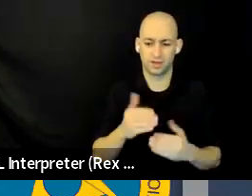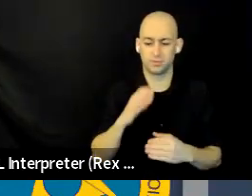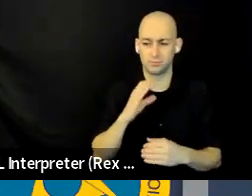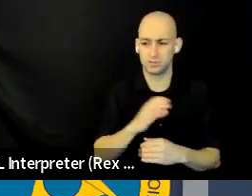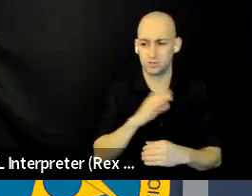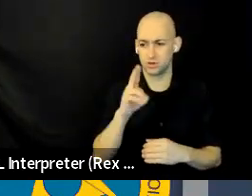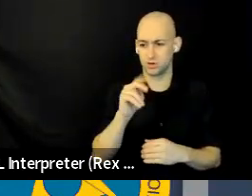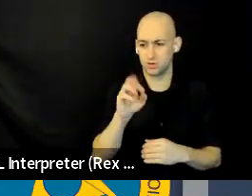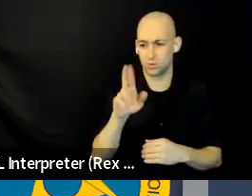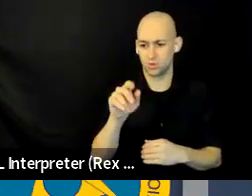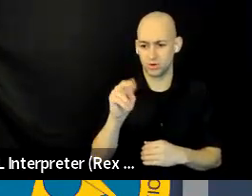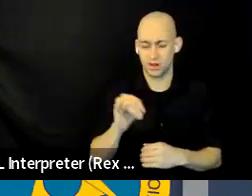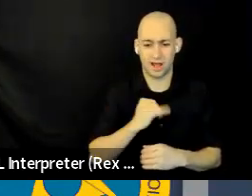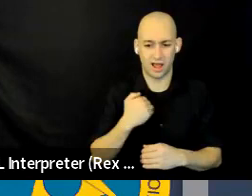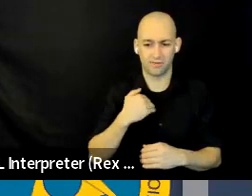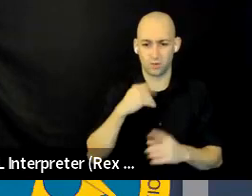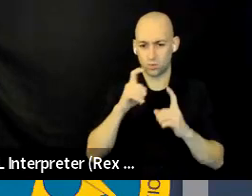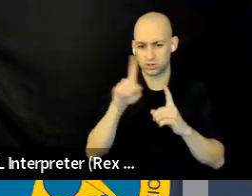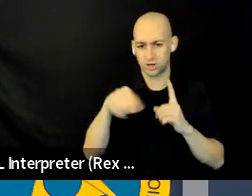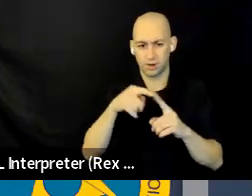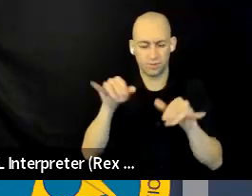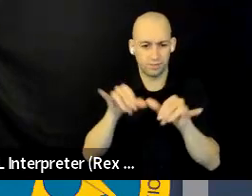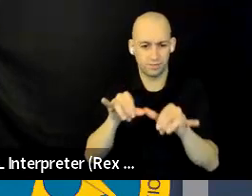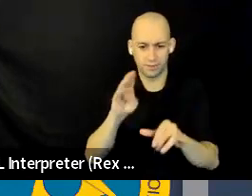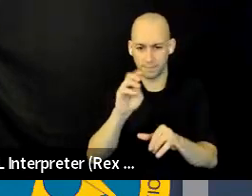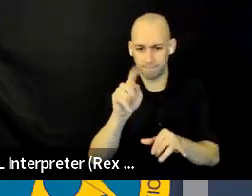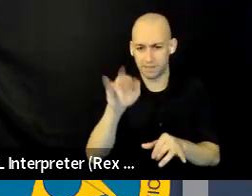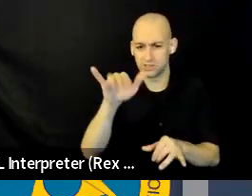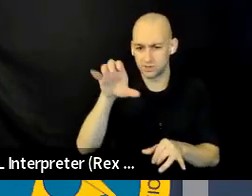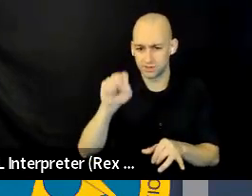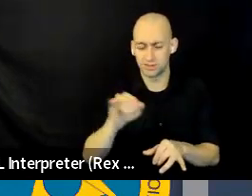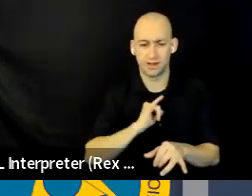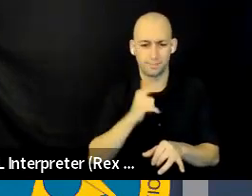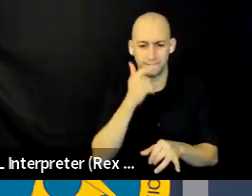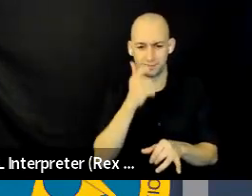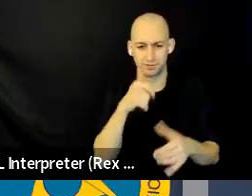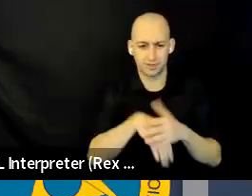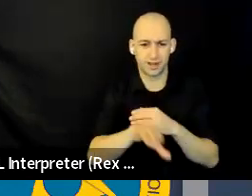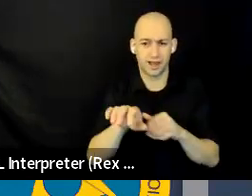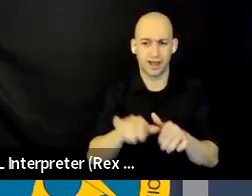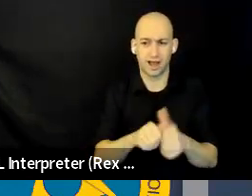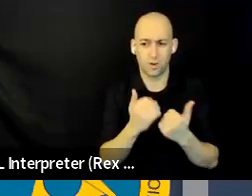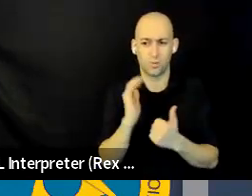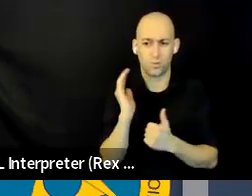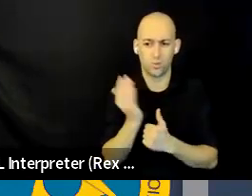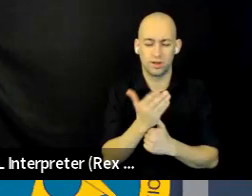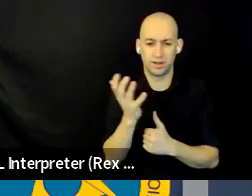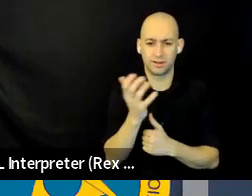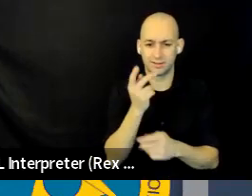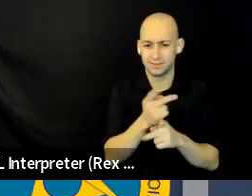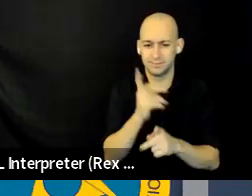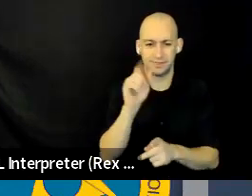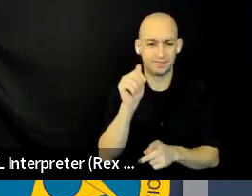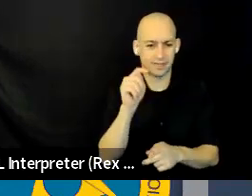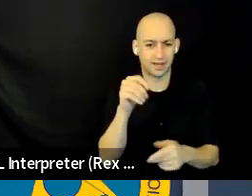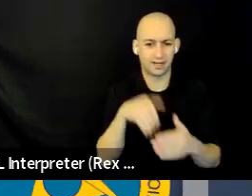Yes, I had a question about the metrics, because I'm really very interested in how we're keeping data and what we're